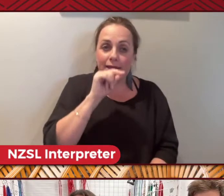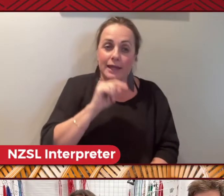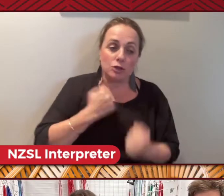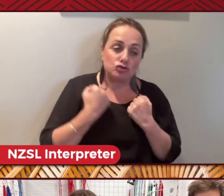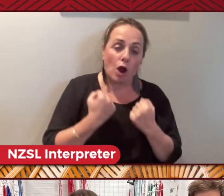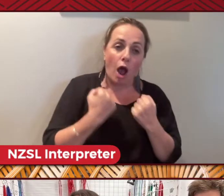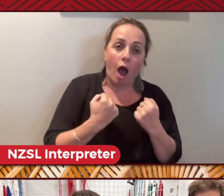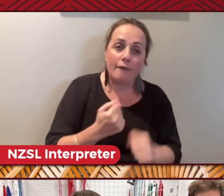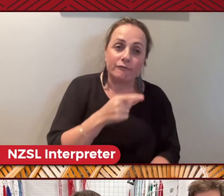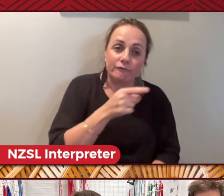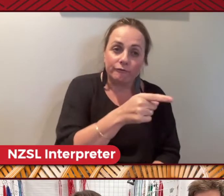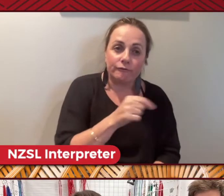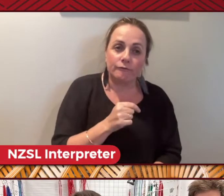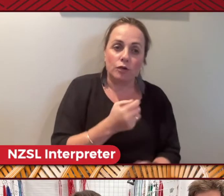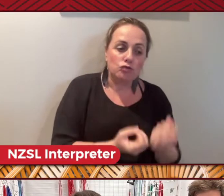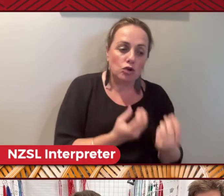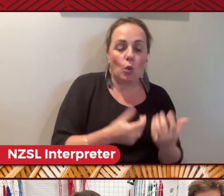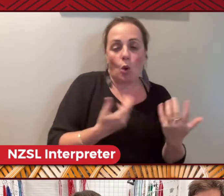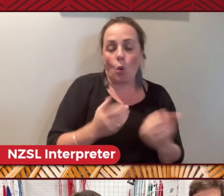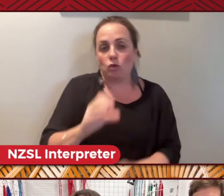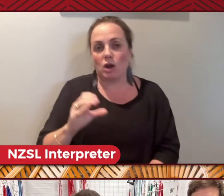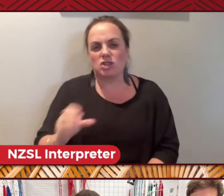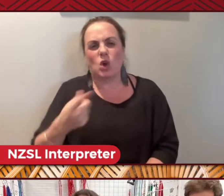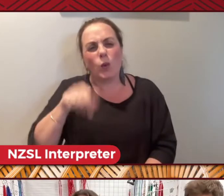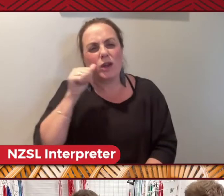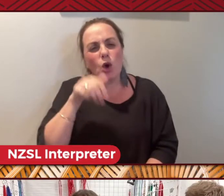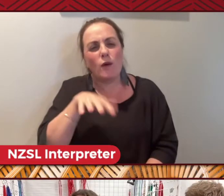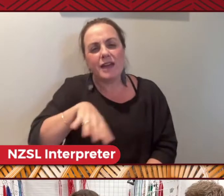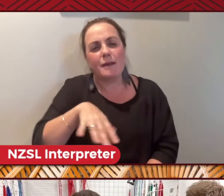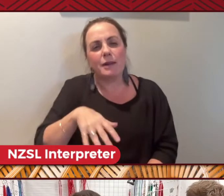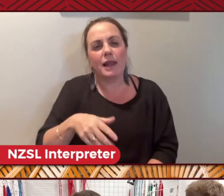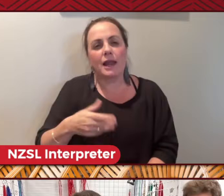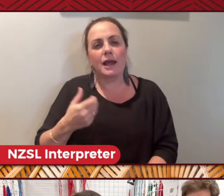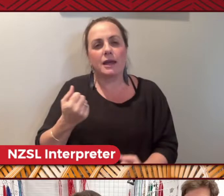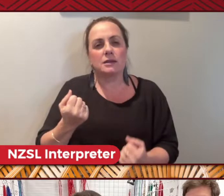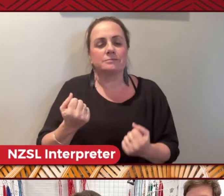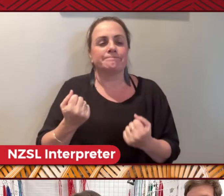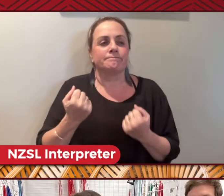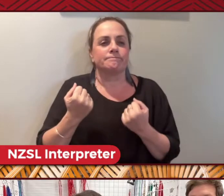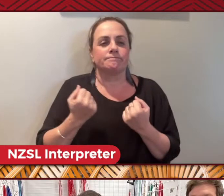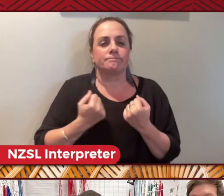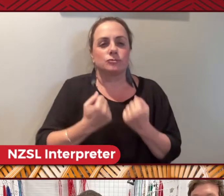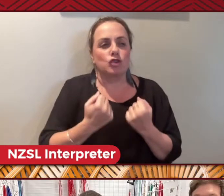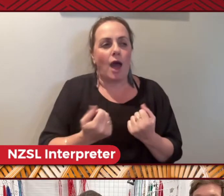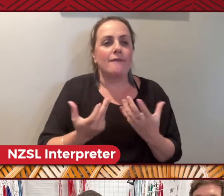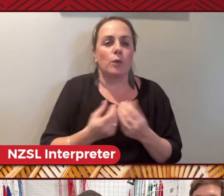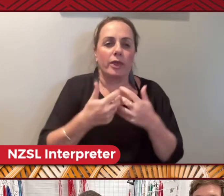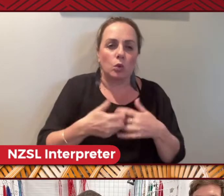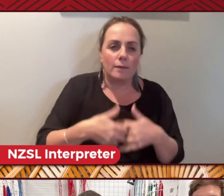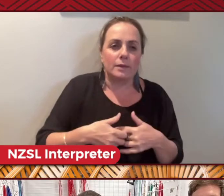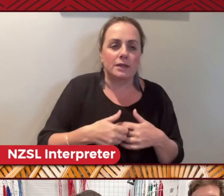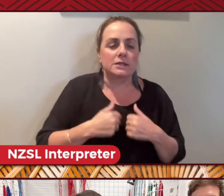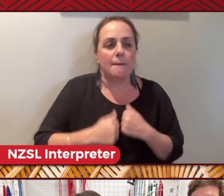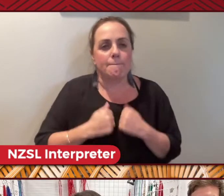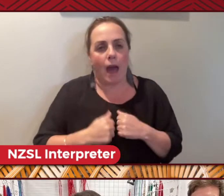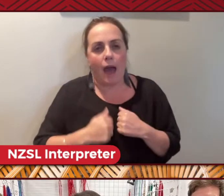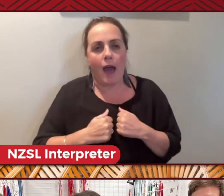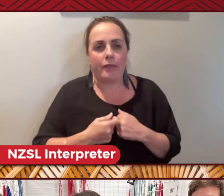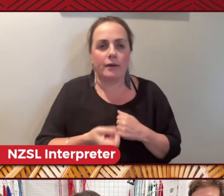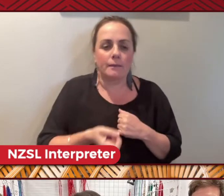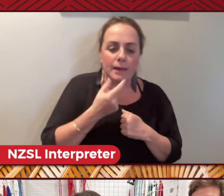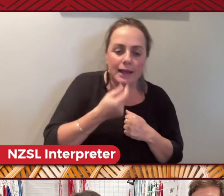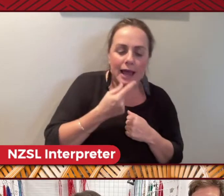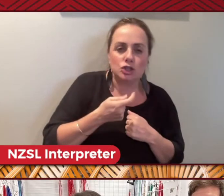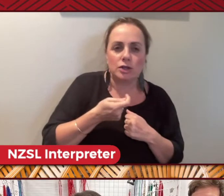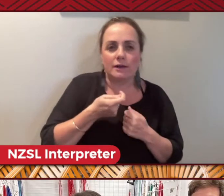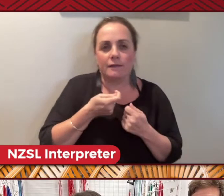car, because we know that they're often traveling with equipment, bathing, mobility, medications, feeding. And so we wanted to